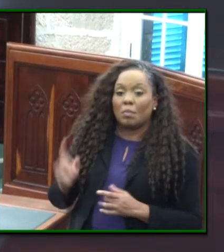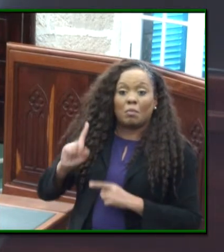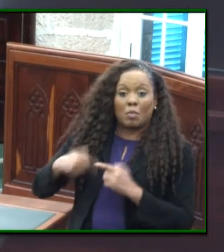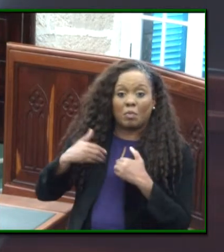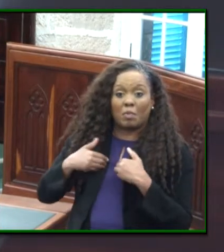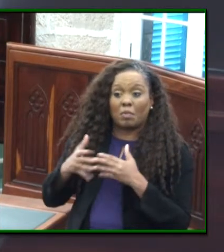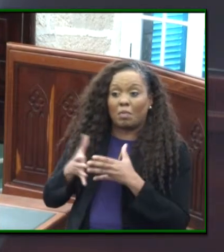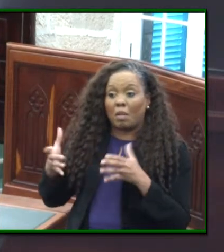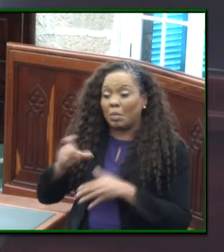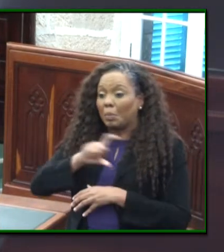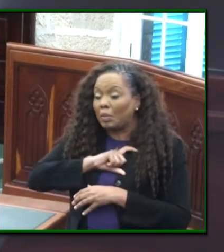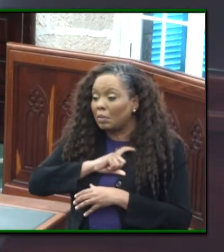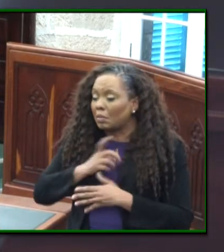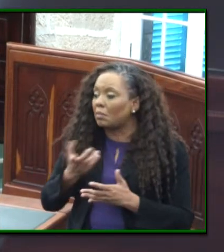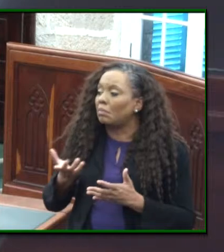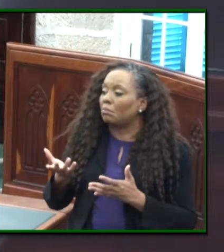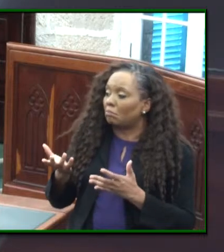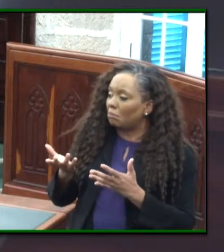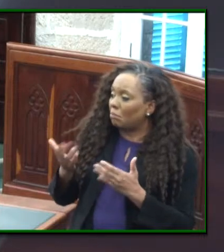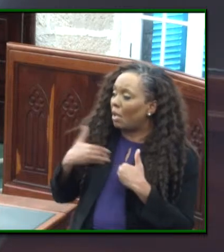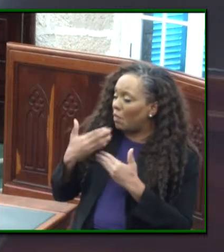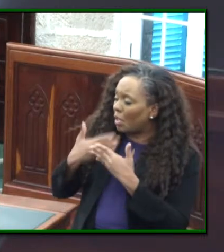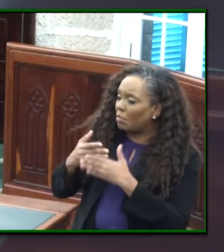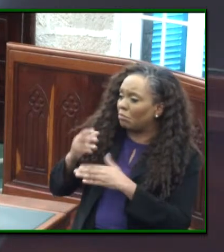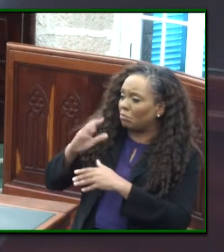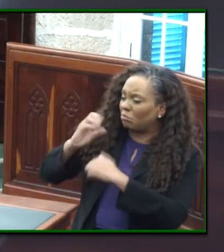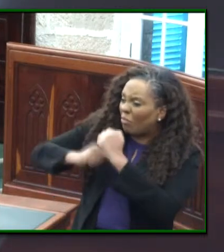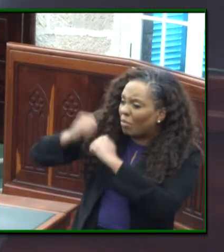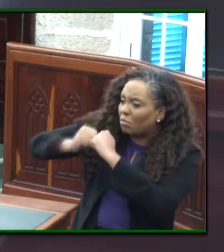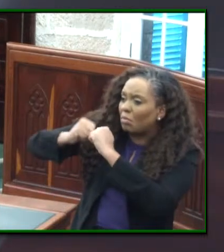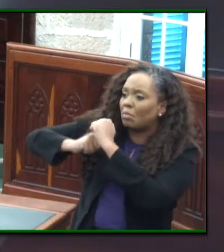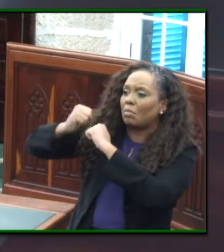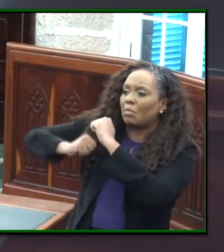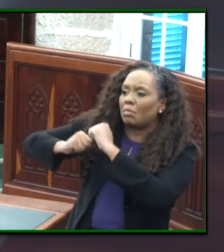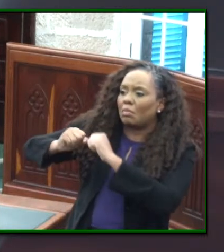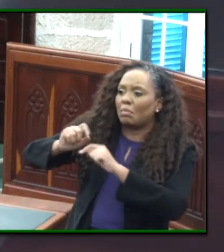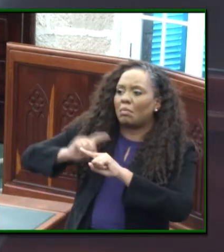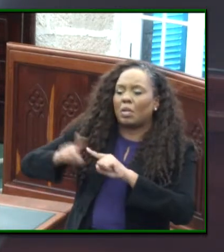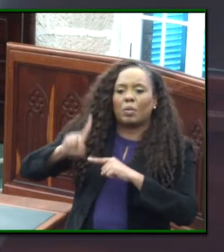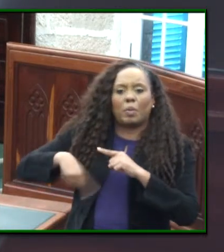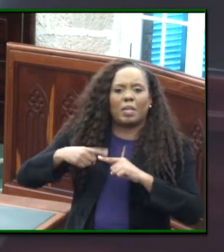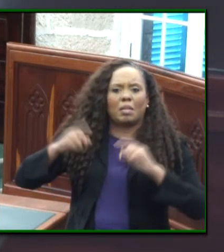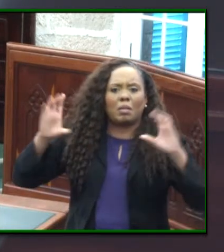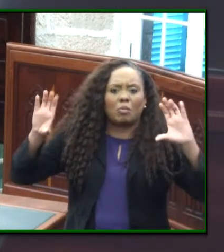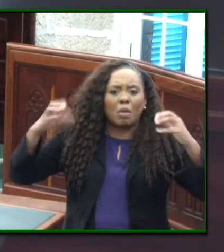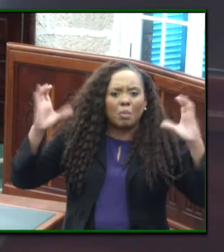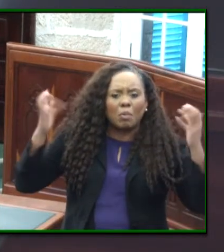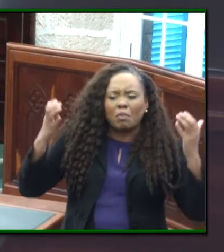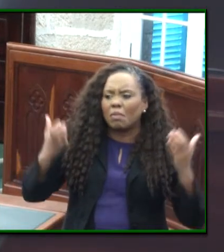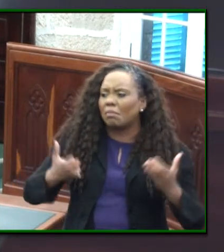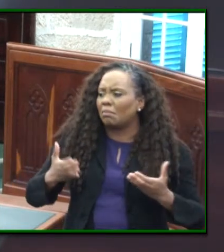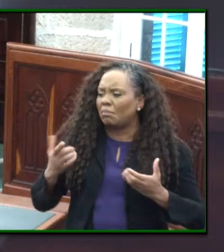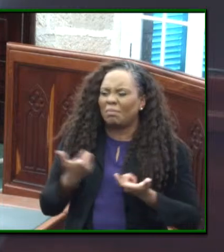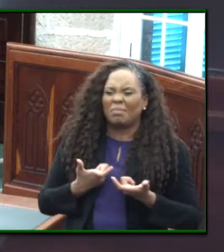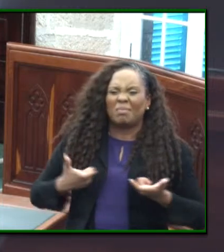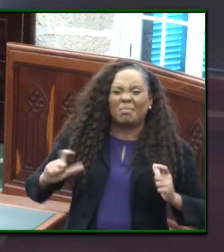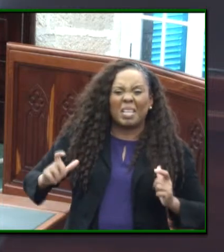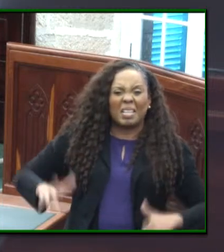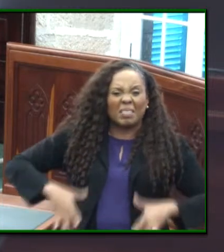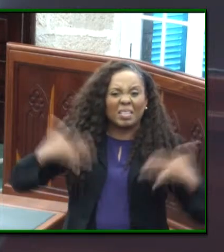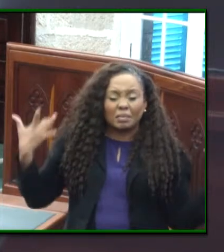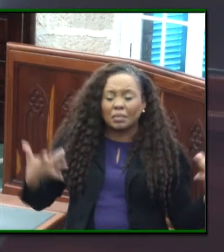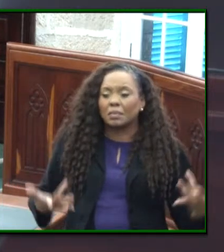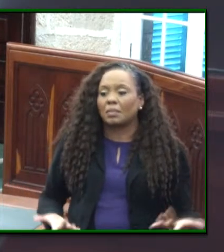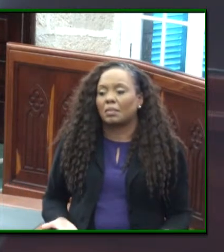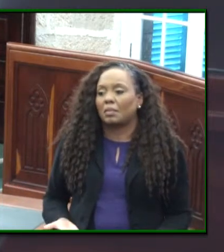structured, manpower-wise, to function. But when you get things that crop over, other engagements, then you